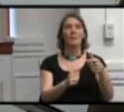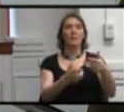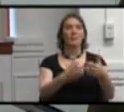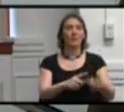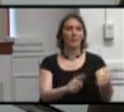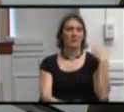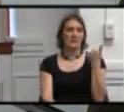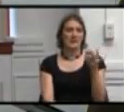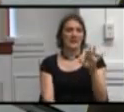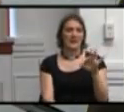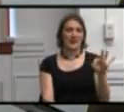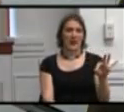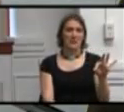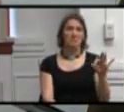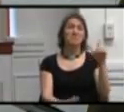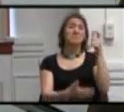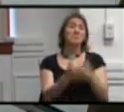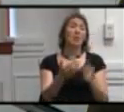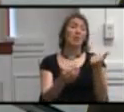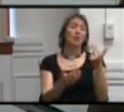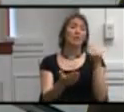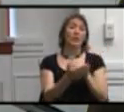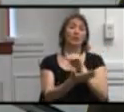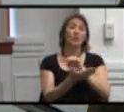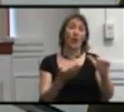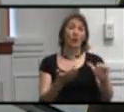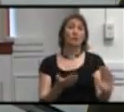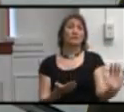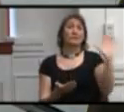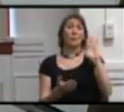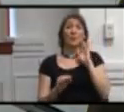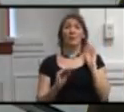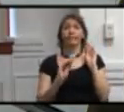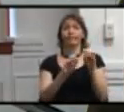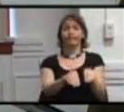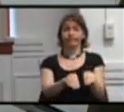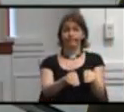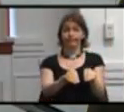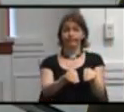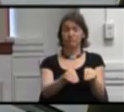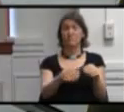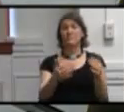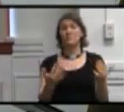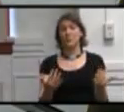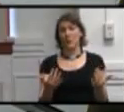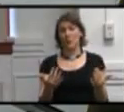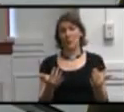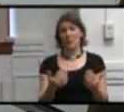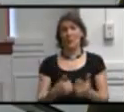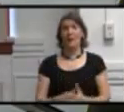generator. It cost about $13,000 initially to buy at that point in time.